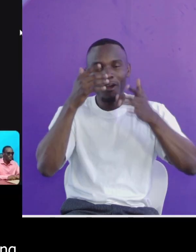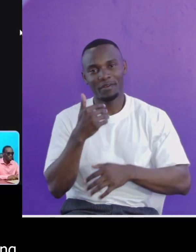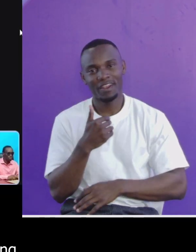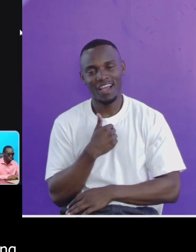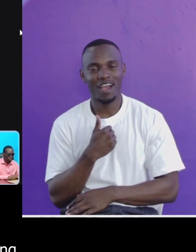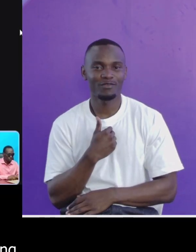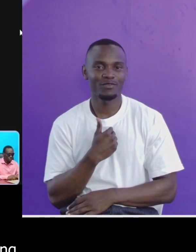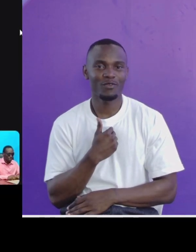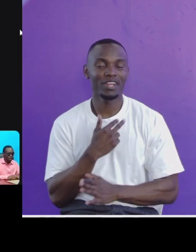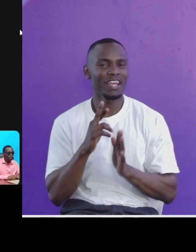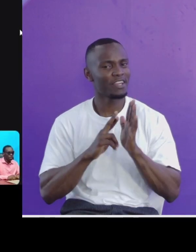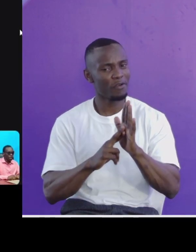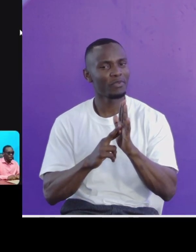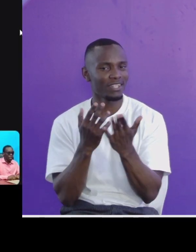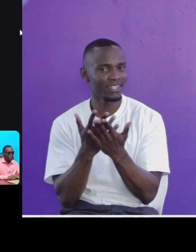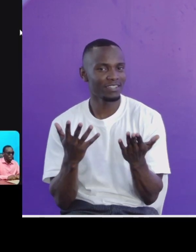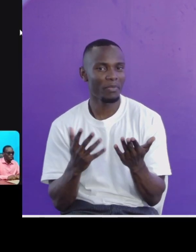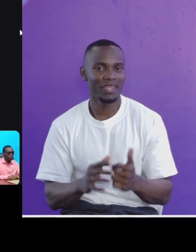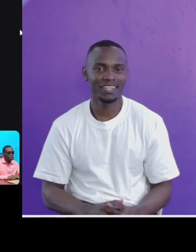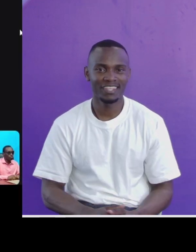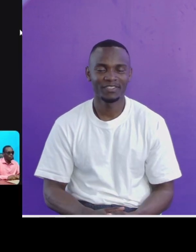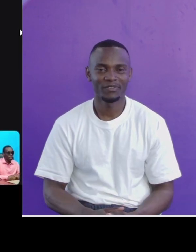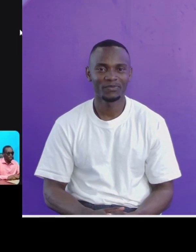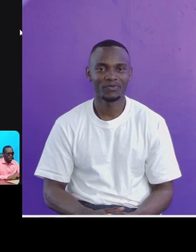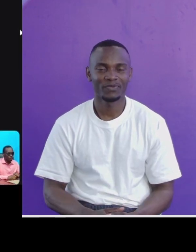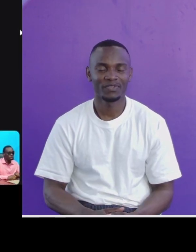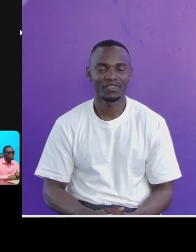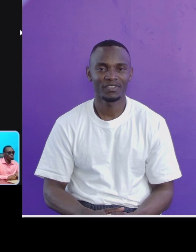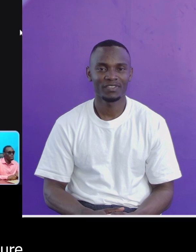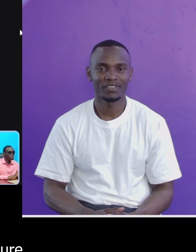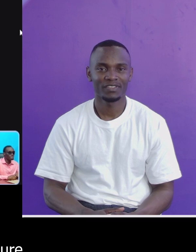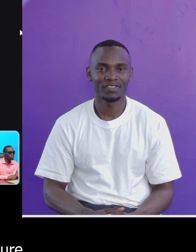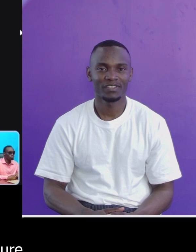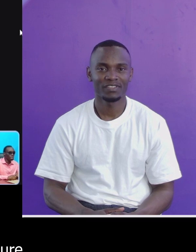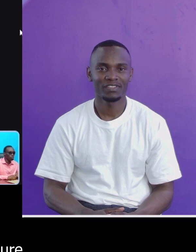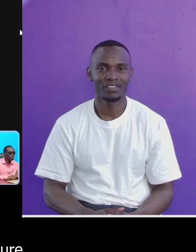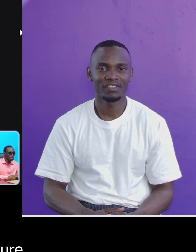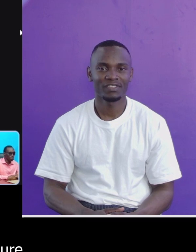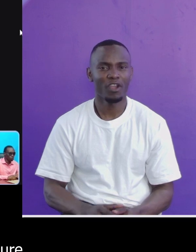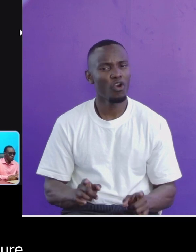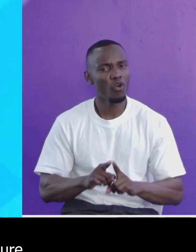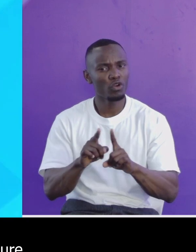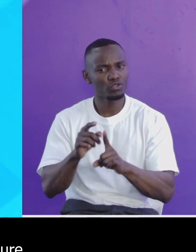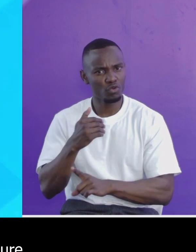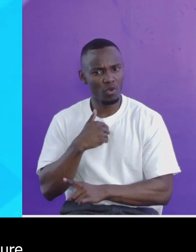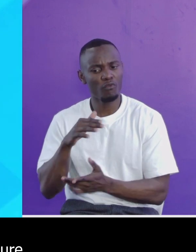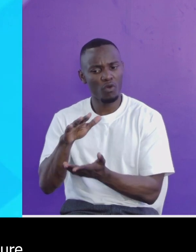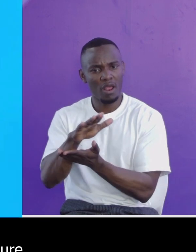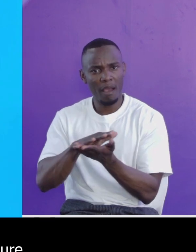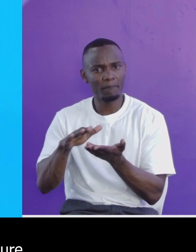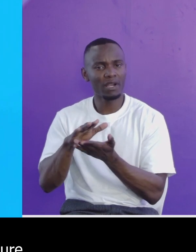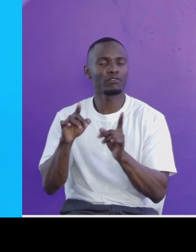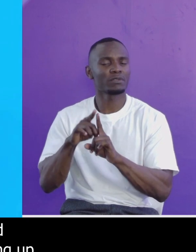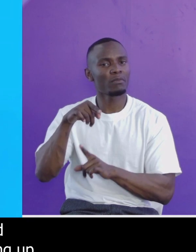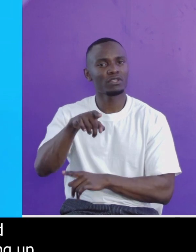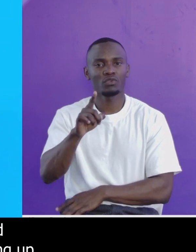is representing something. Yeah, and to and have you and also to looking have good. such platforms like yours.